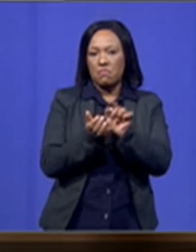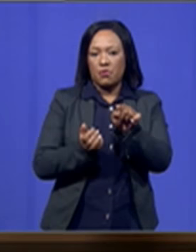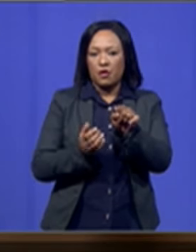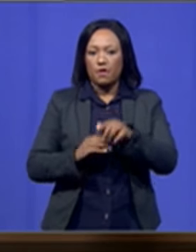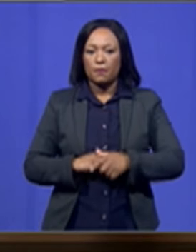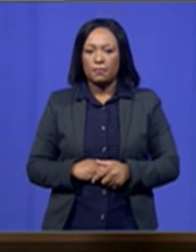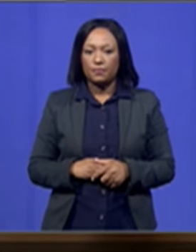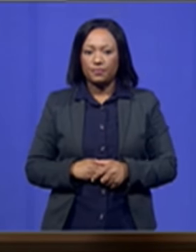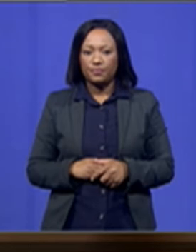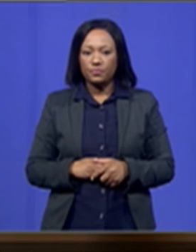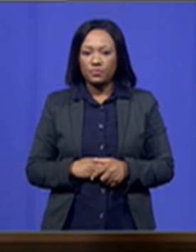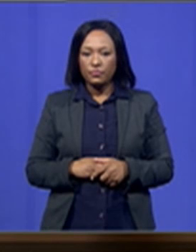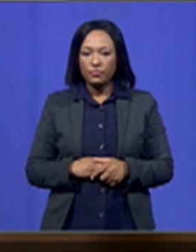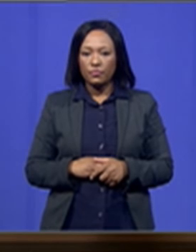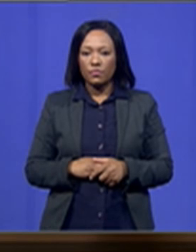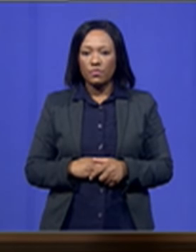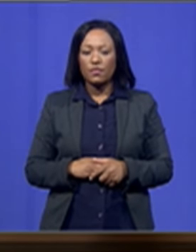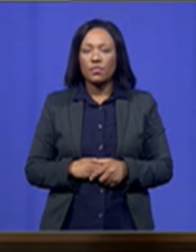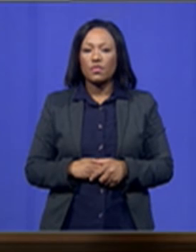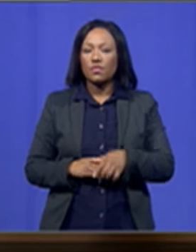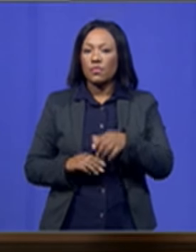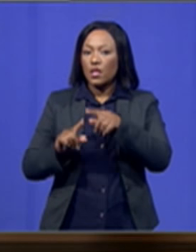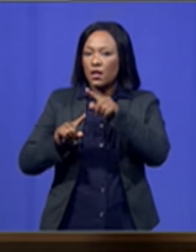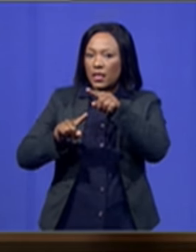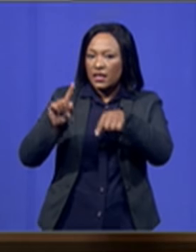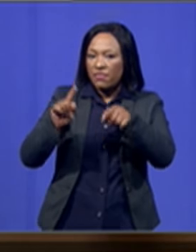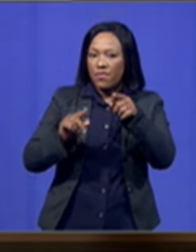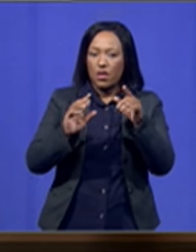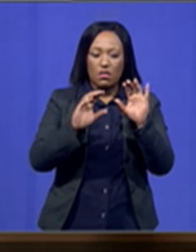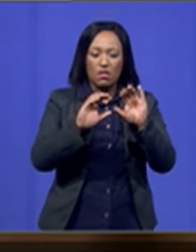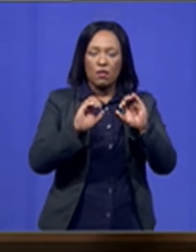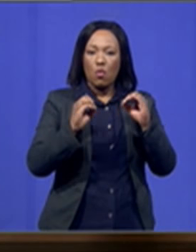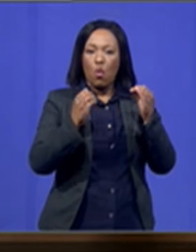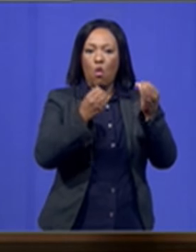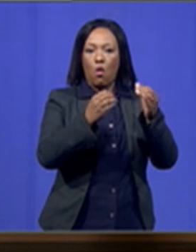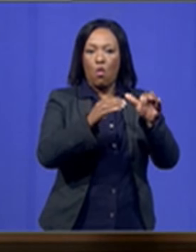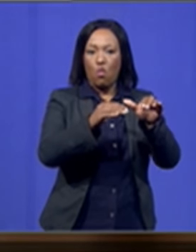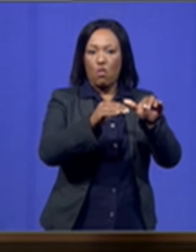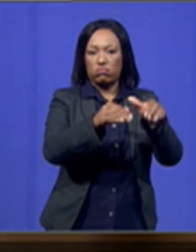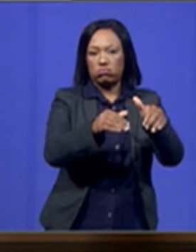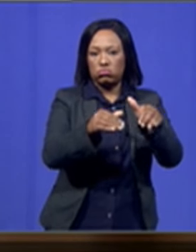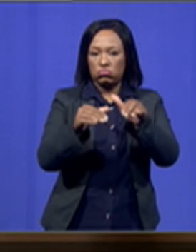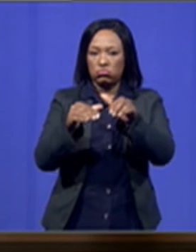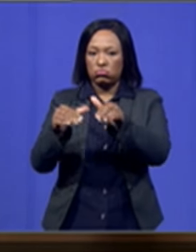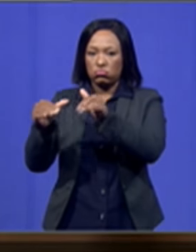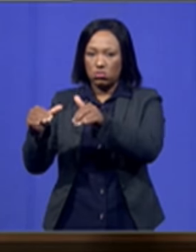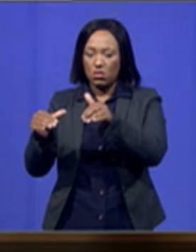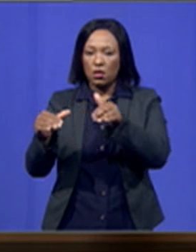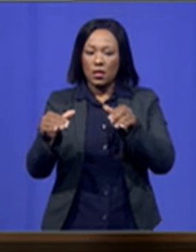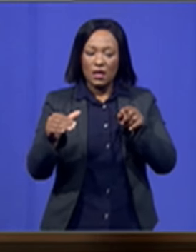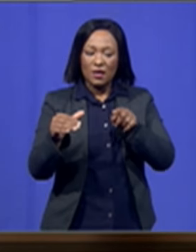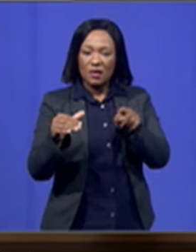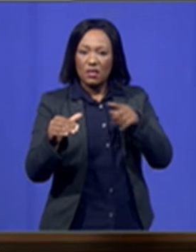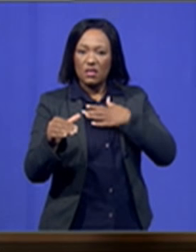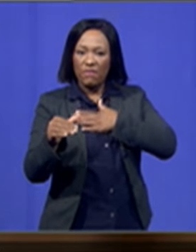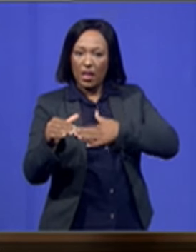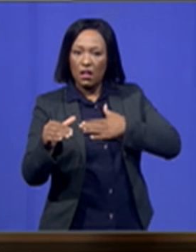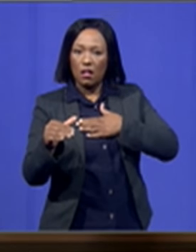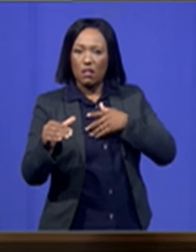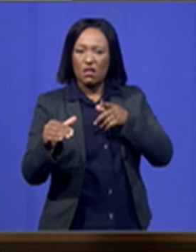So we receive feedback from various organizations about the issue that they do feel that government is not doing